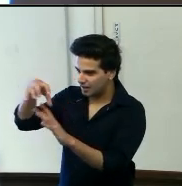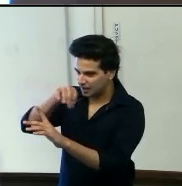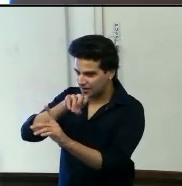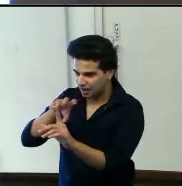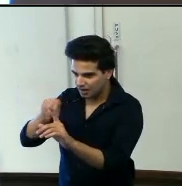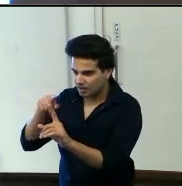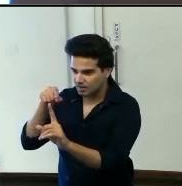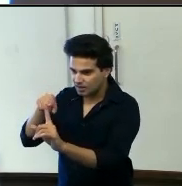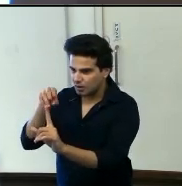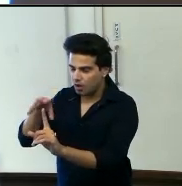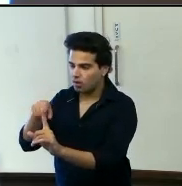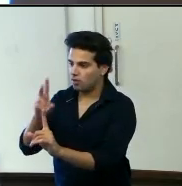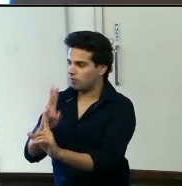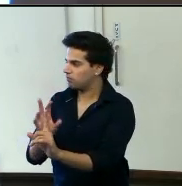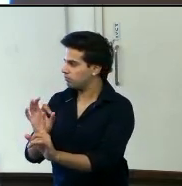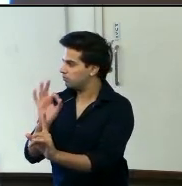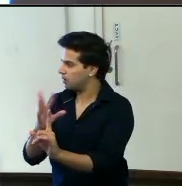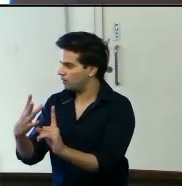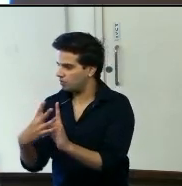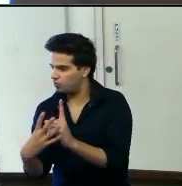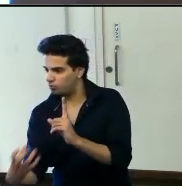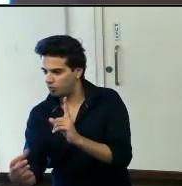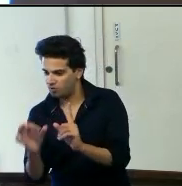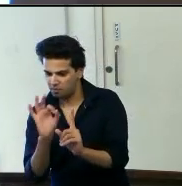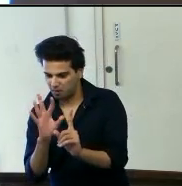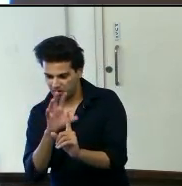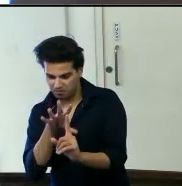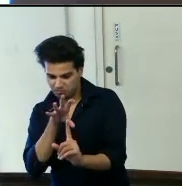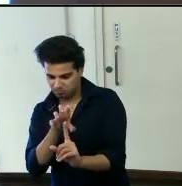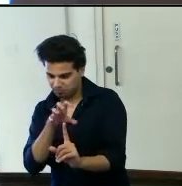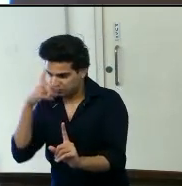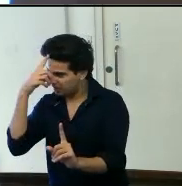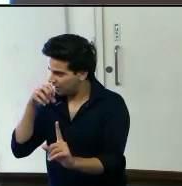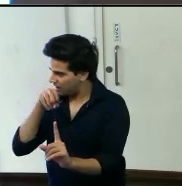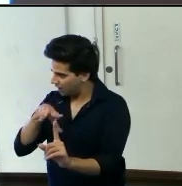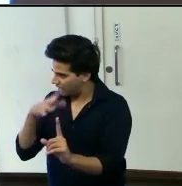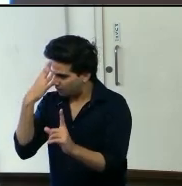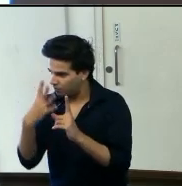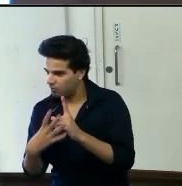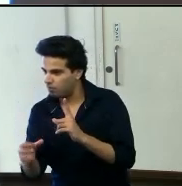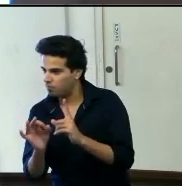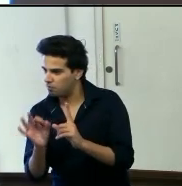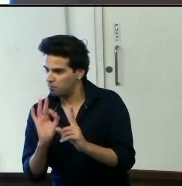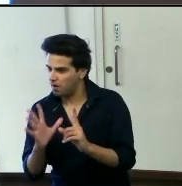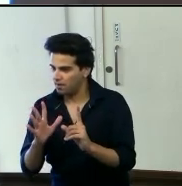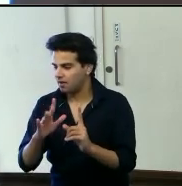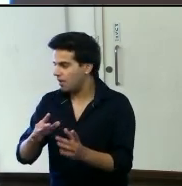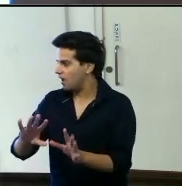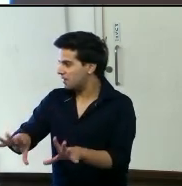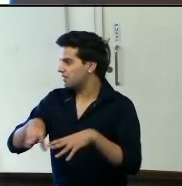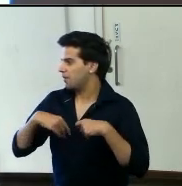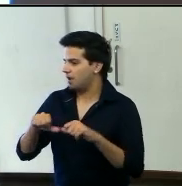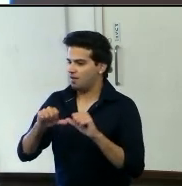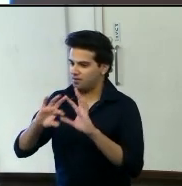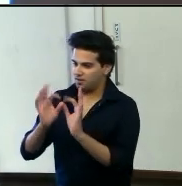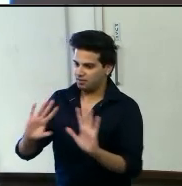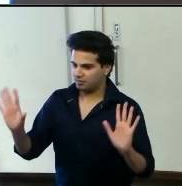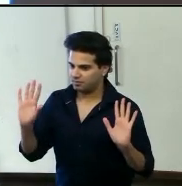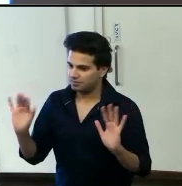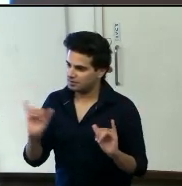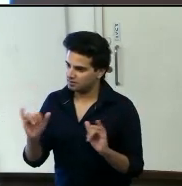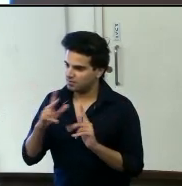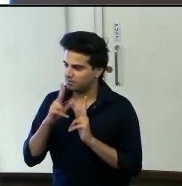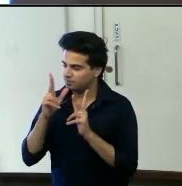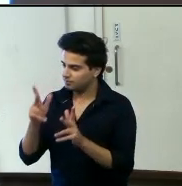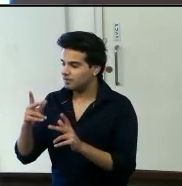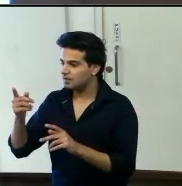level you say optimal, okay, now this looks like a perfect, at least for this moment, and then you accept that answer. Maybe